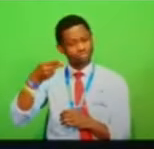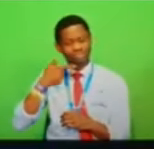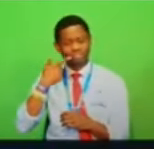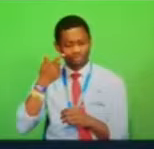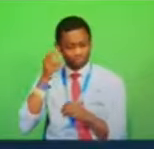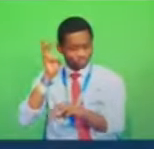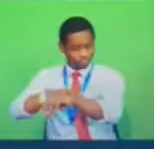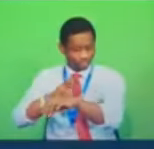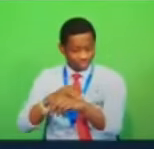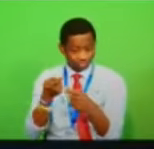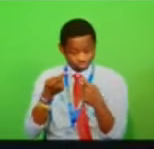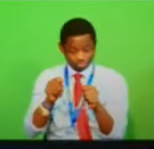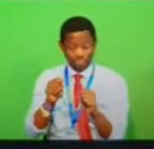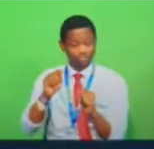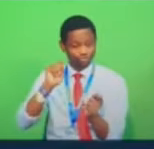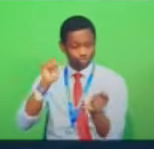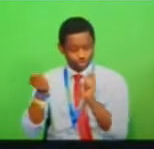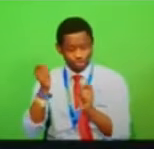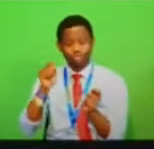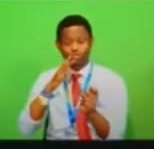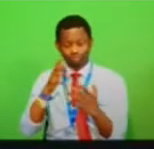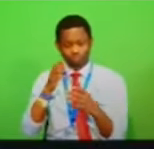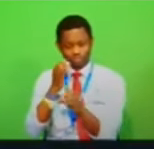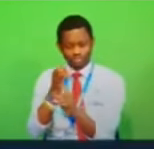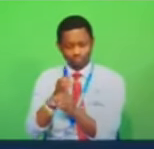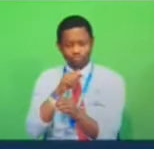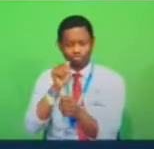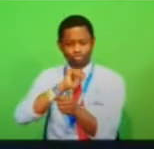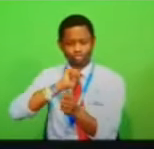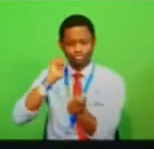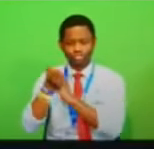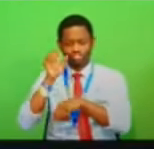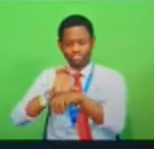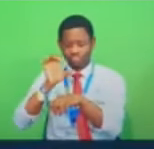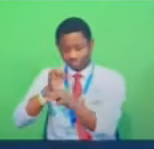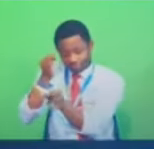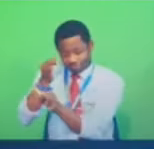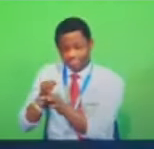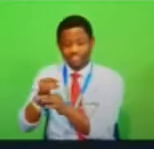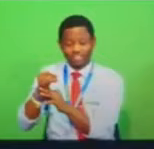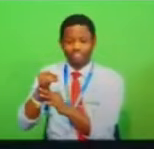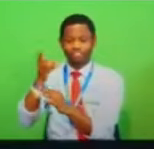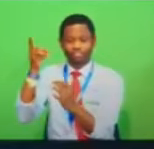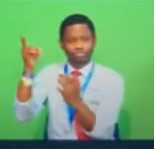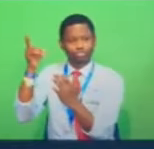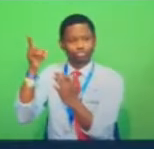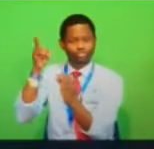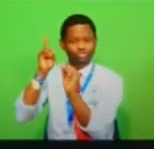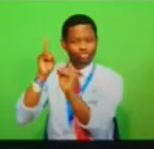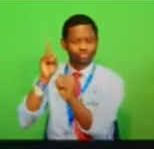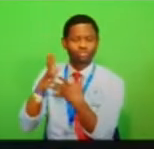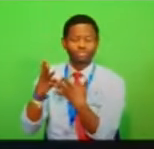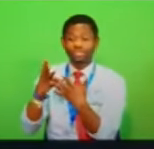contextualize, let us guard the doctrines of our faith. Very, very important point. And then Apostle Dr. Emil Jimmy